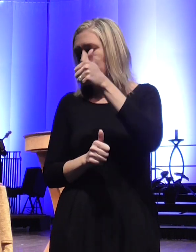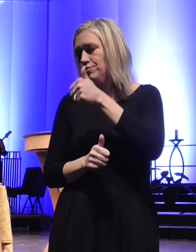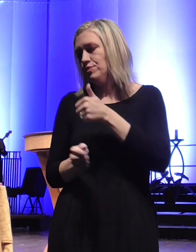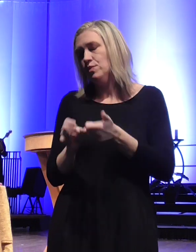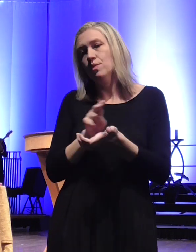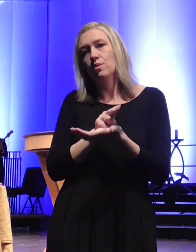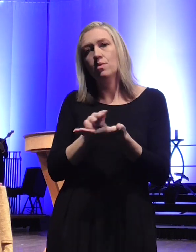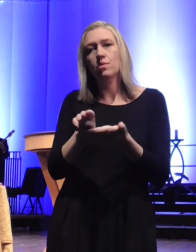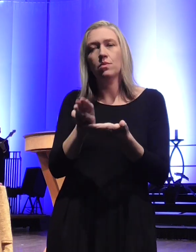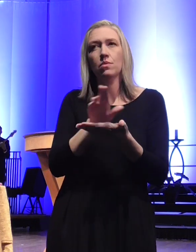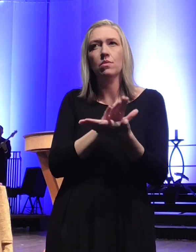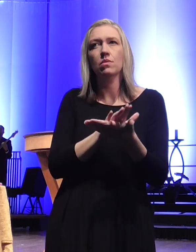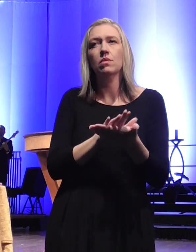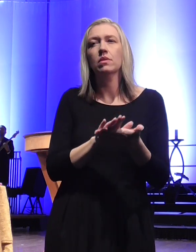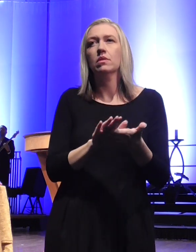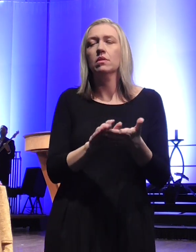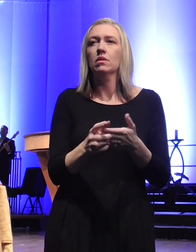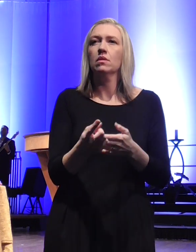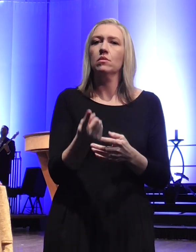hakadosh